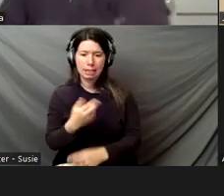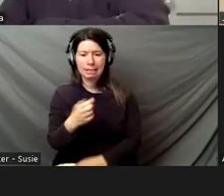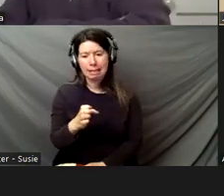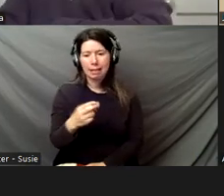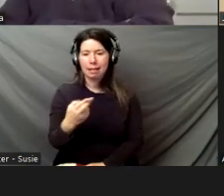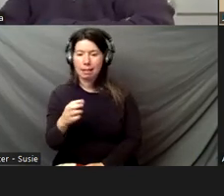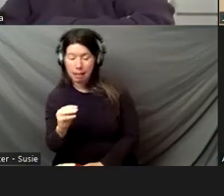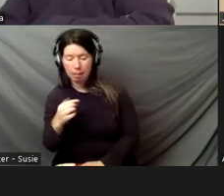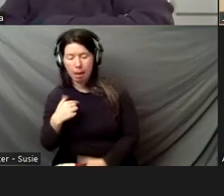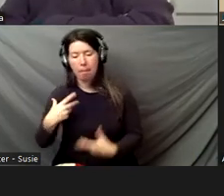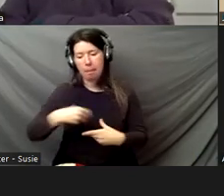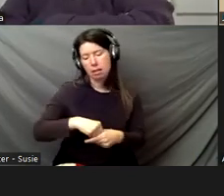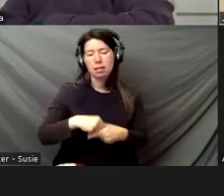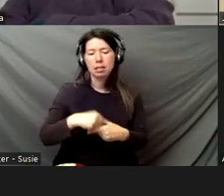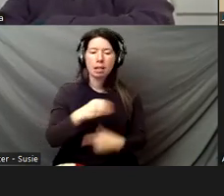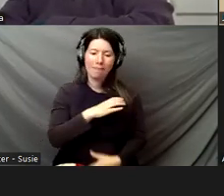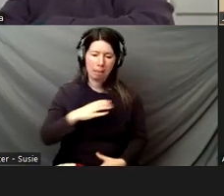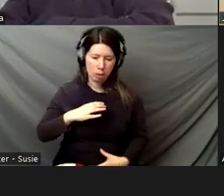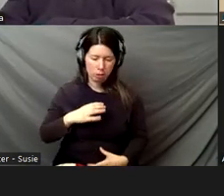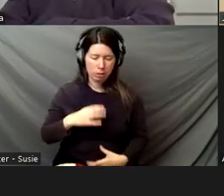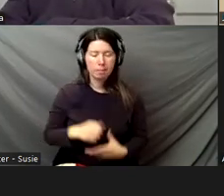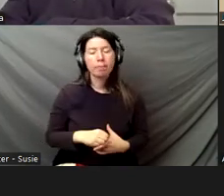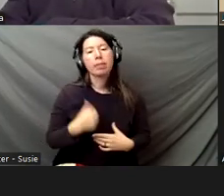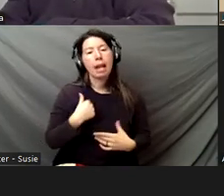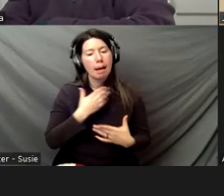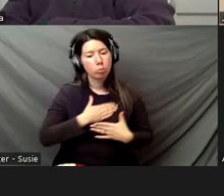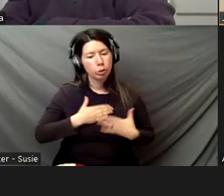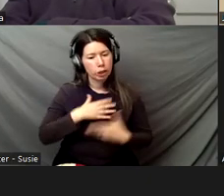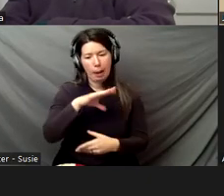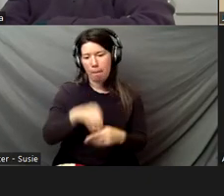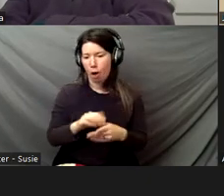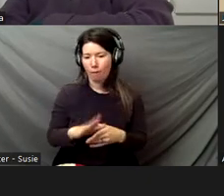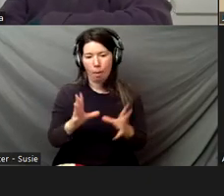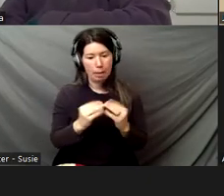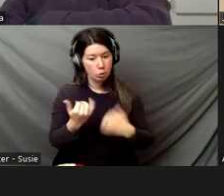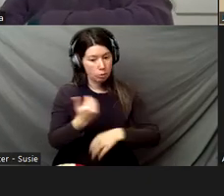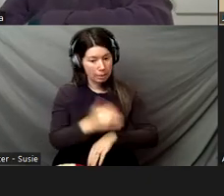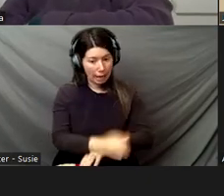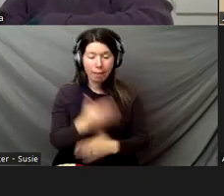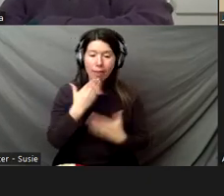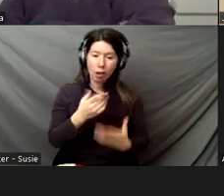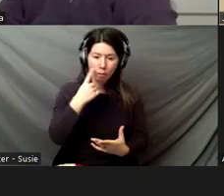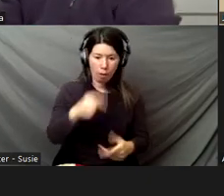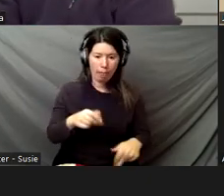the commission. And I appreciate being part of your meeting tonight. Thank you for letting me observe.